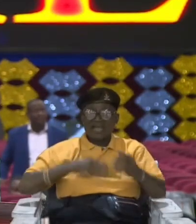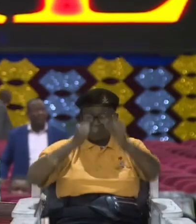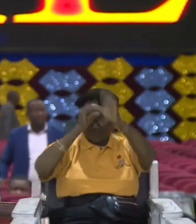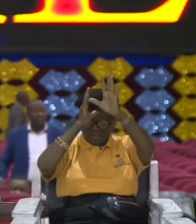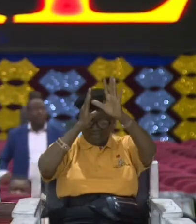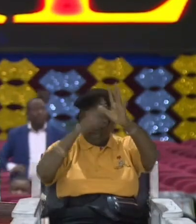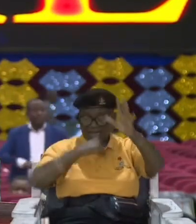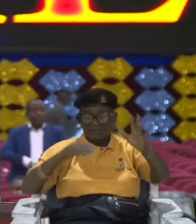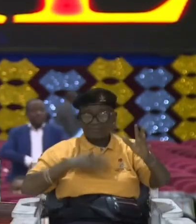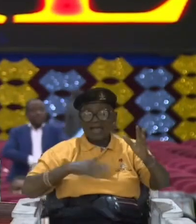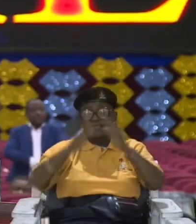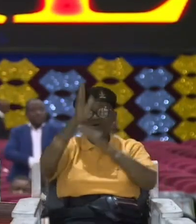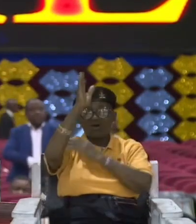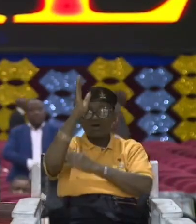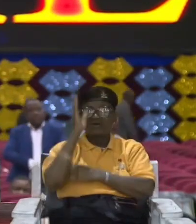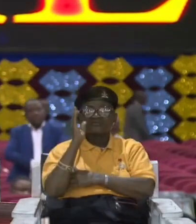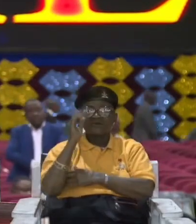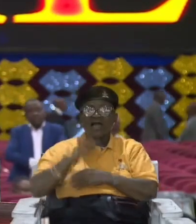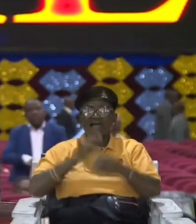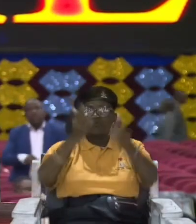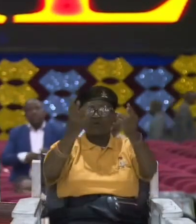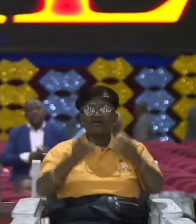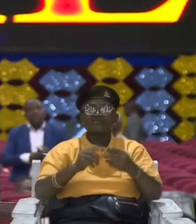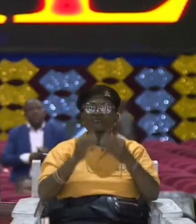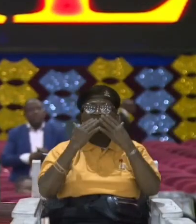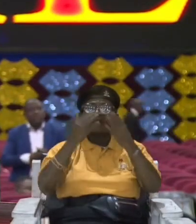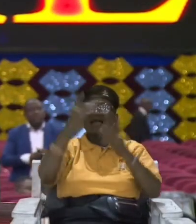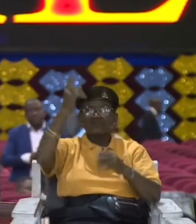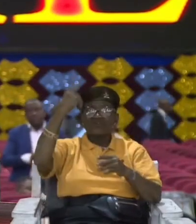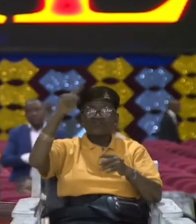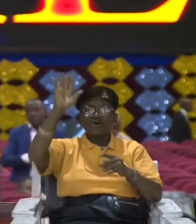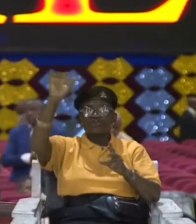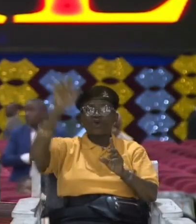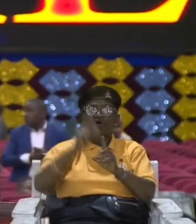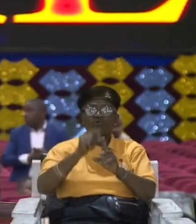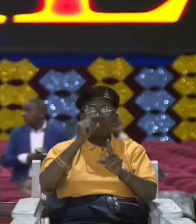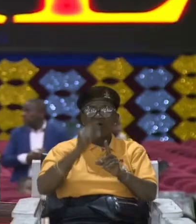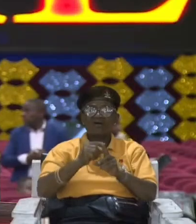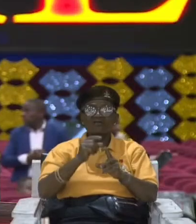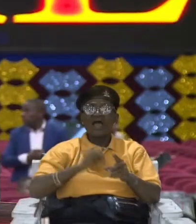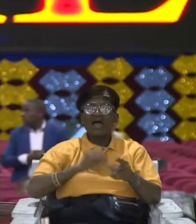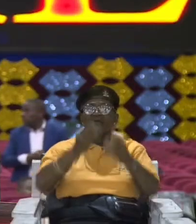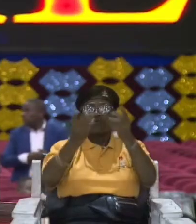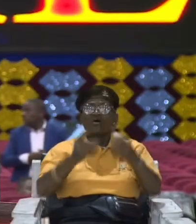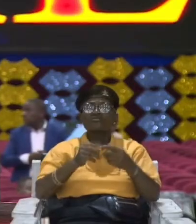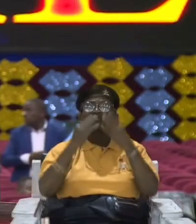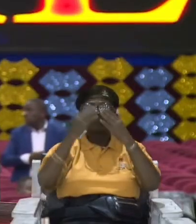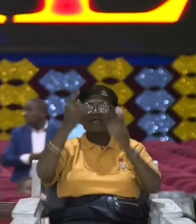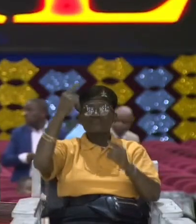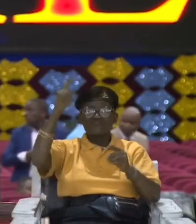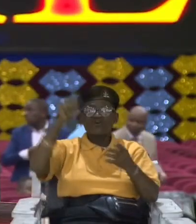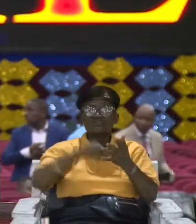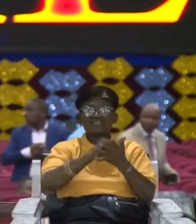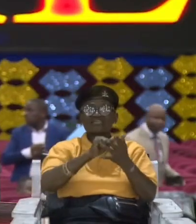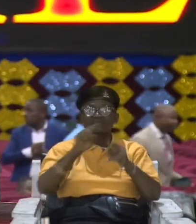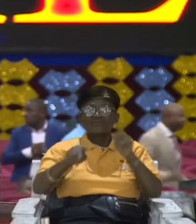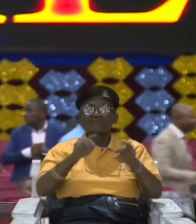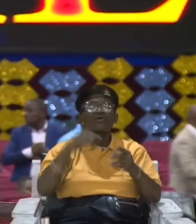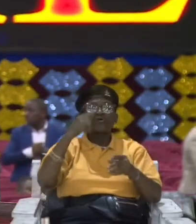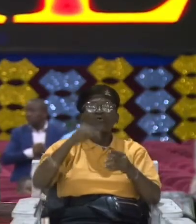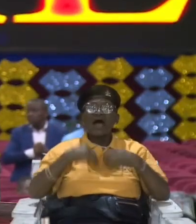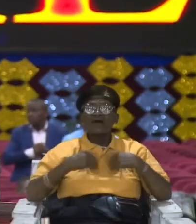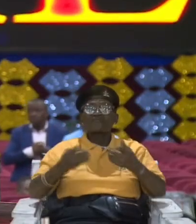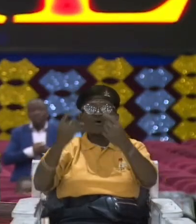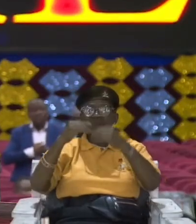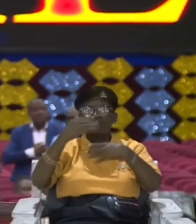God, I want to thank you for your word. And I want to thank you for these people who have come forward to surrender their